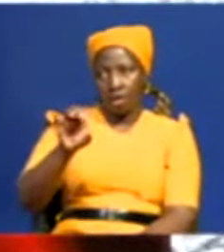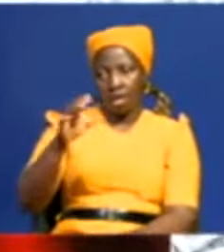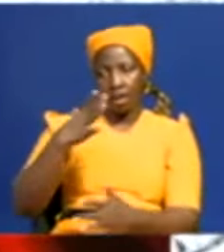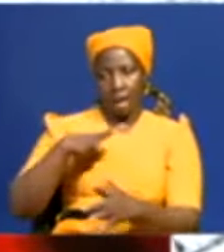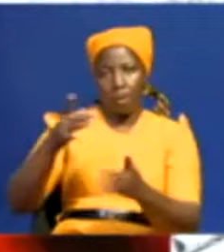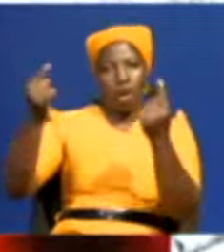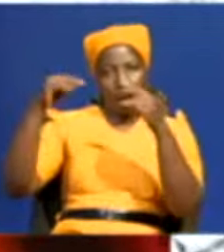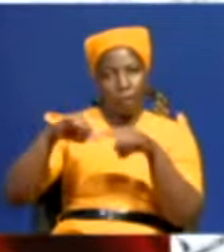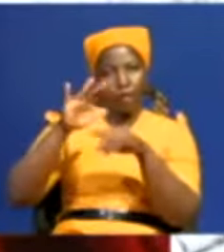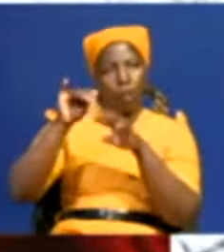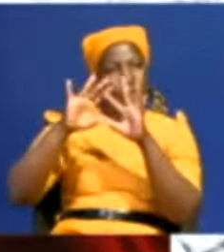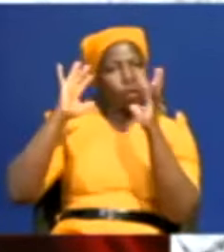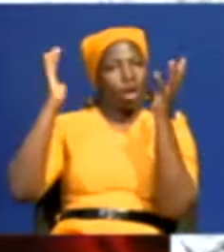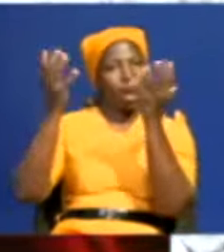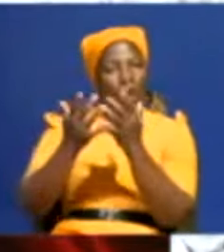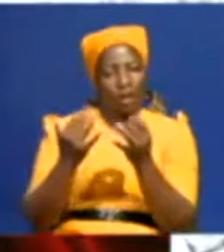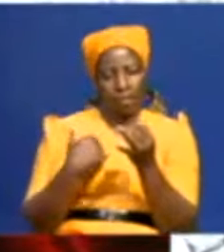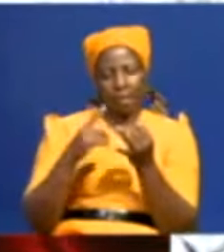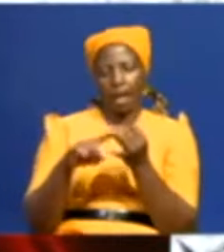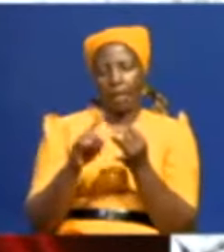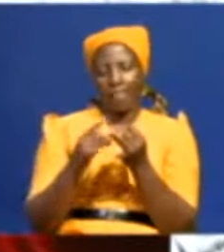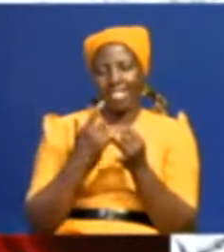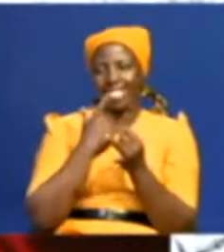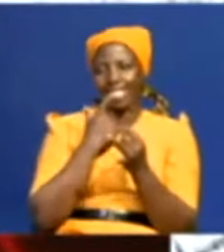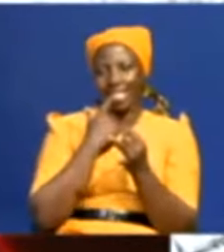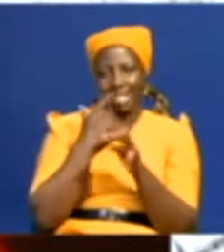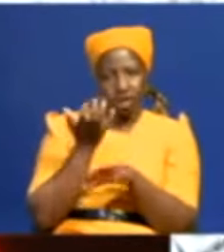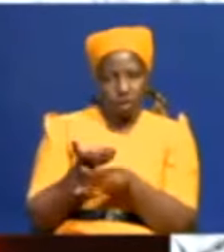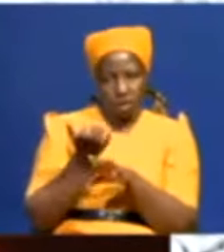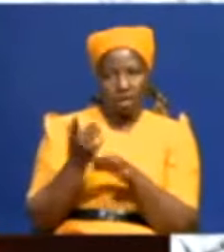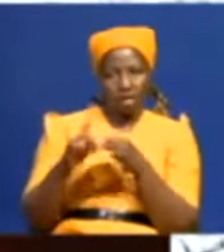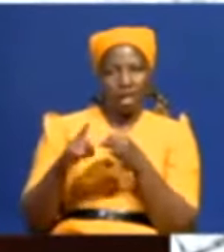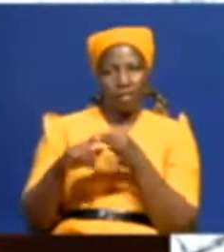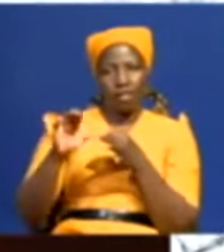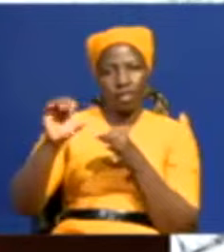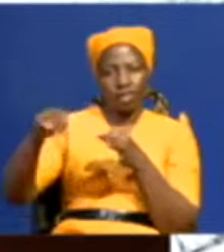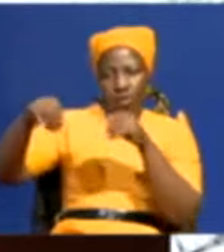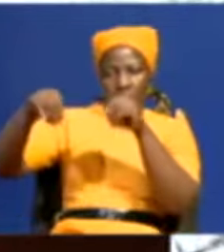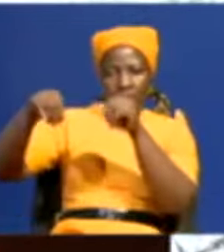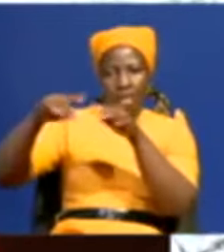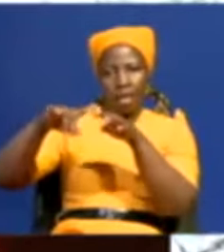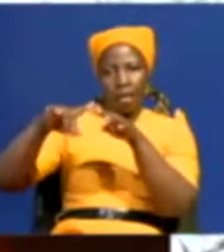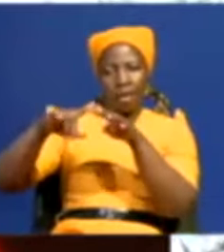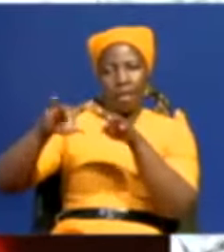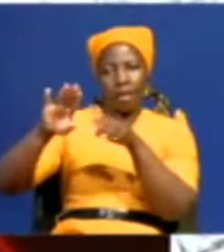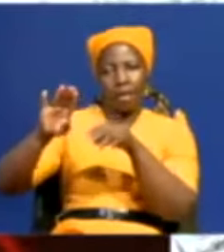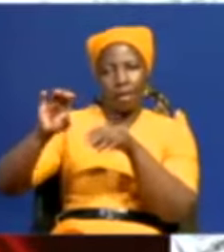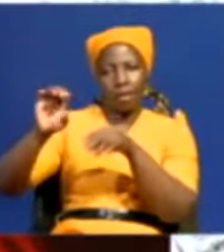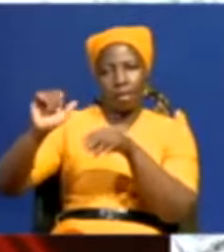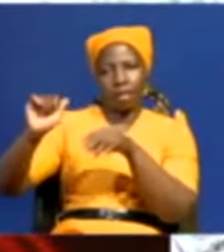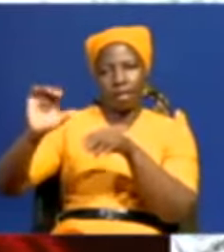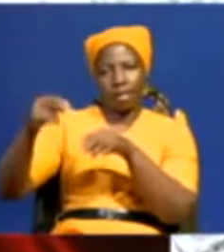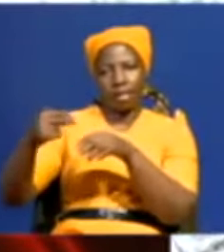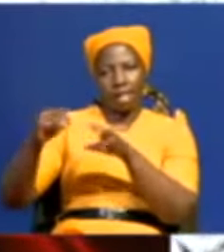us. We have Whitestone around. We have Chula Resort. We have Wayando Beach Club, just to